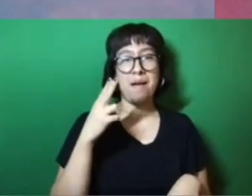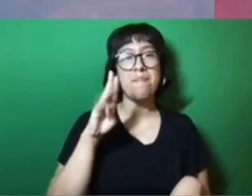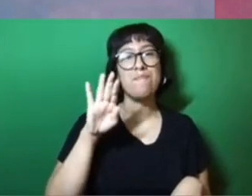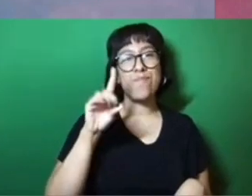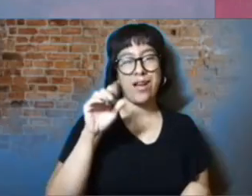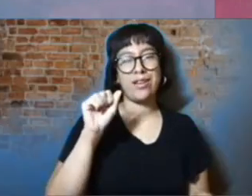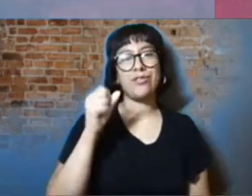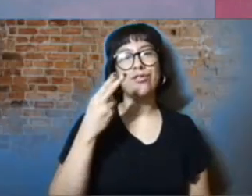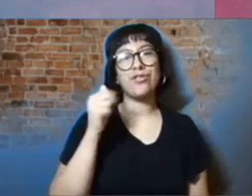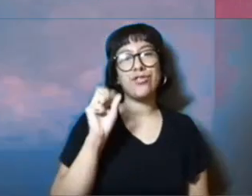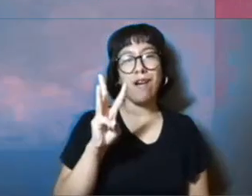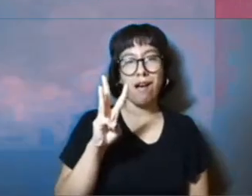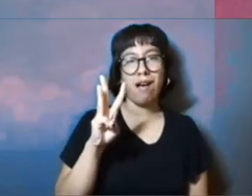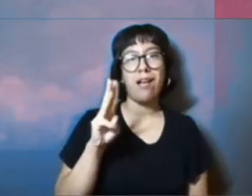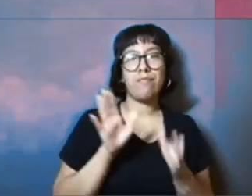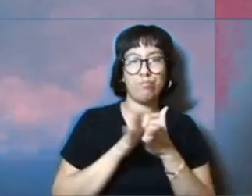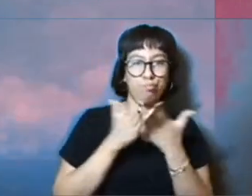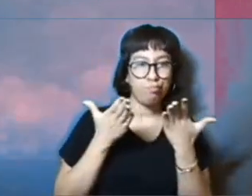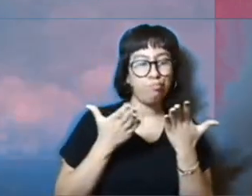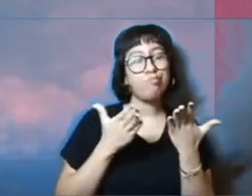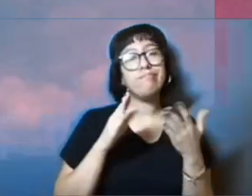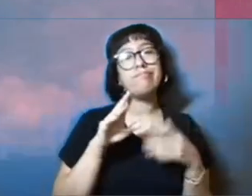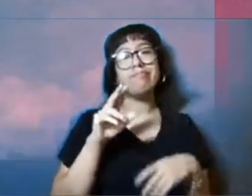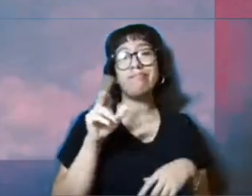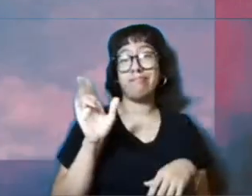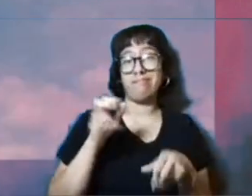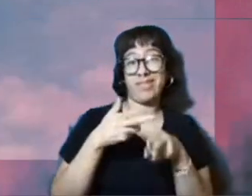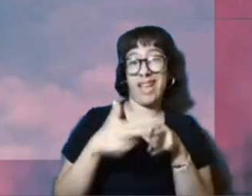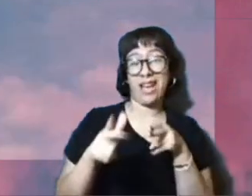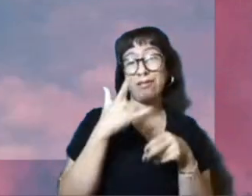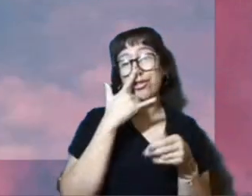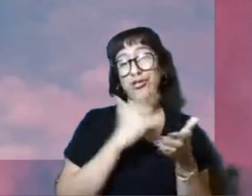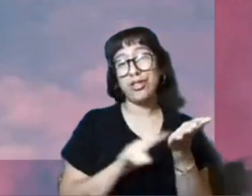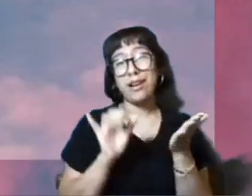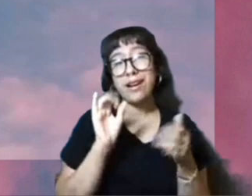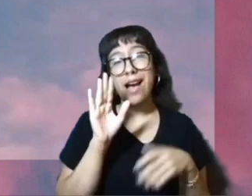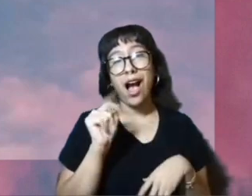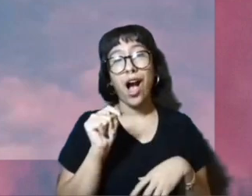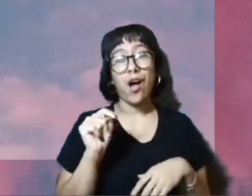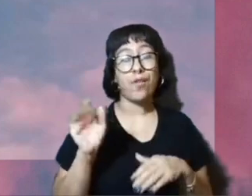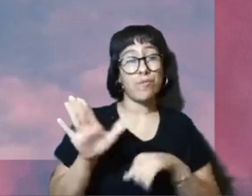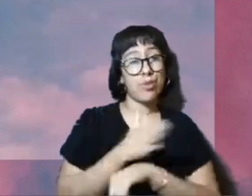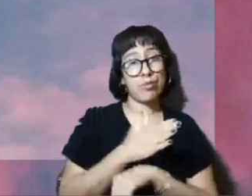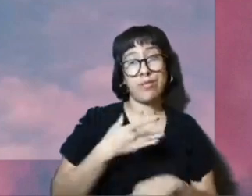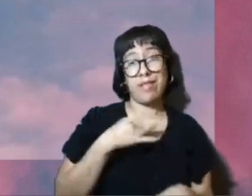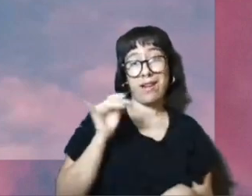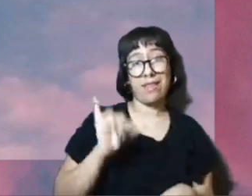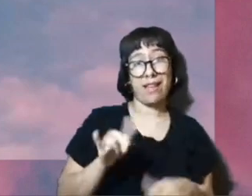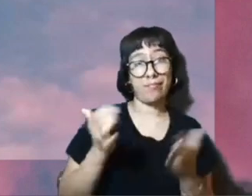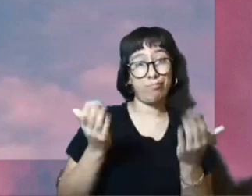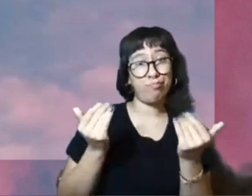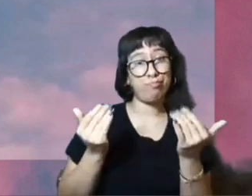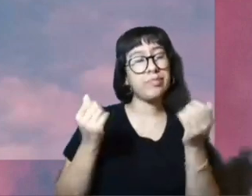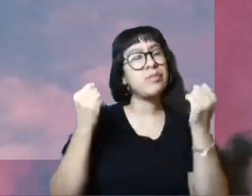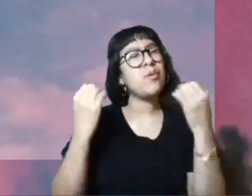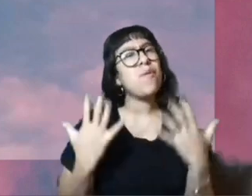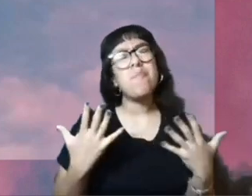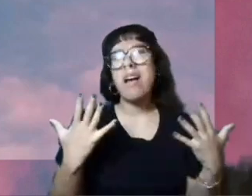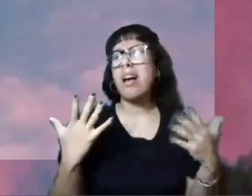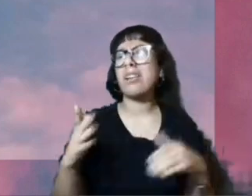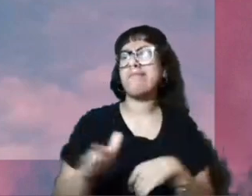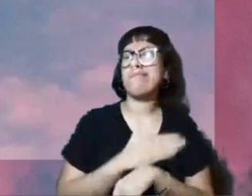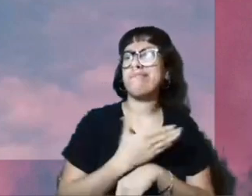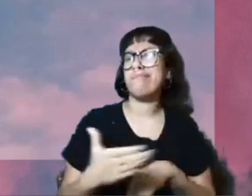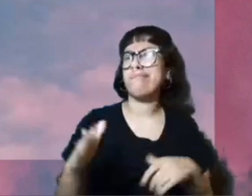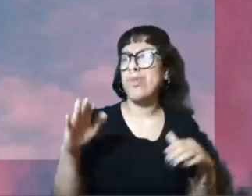anthology, aka Knife. Y'all better go check out some clothes good music if you was digging that. There were so many bars,